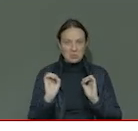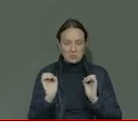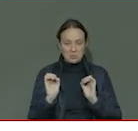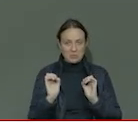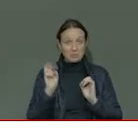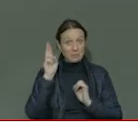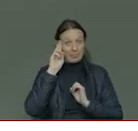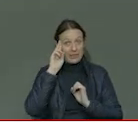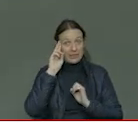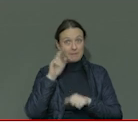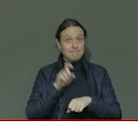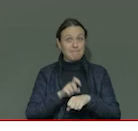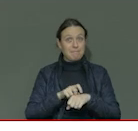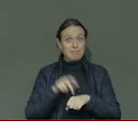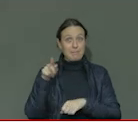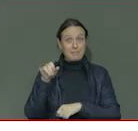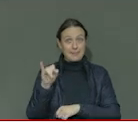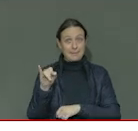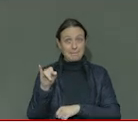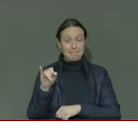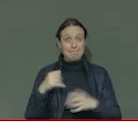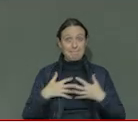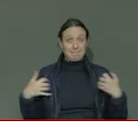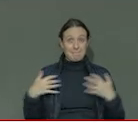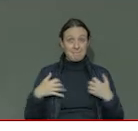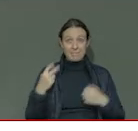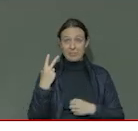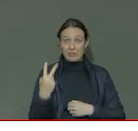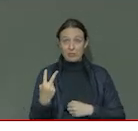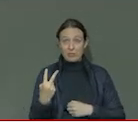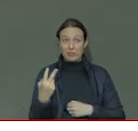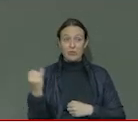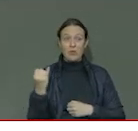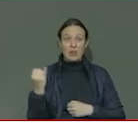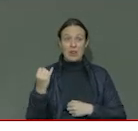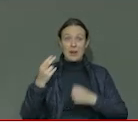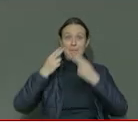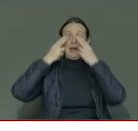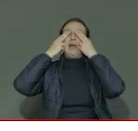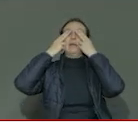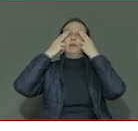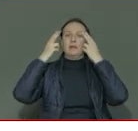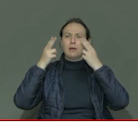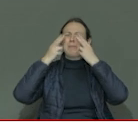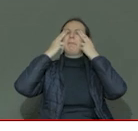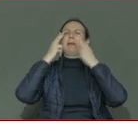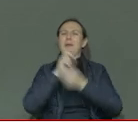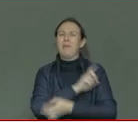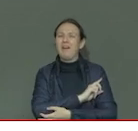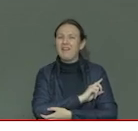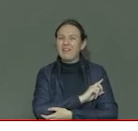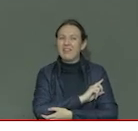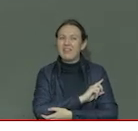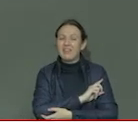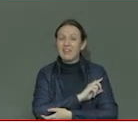remember there's a time where Pi and Richard Parker are both blind. What causes both of them to become blind?